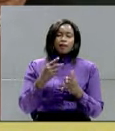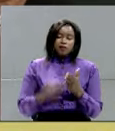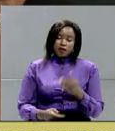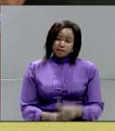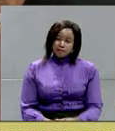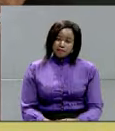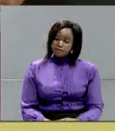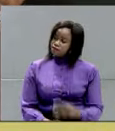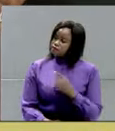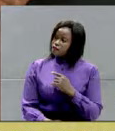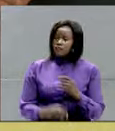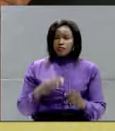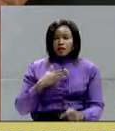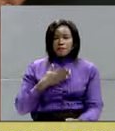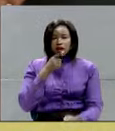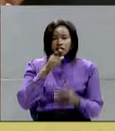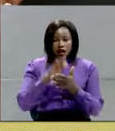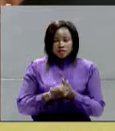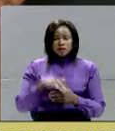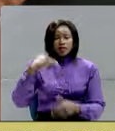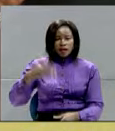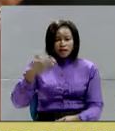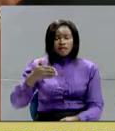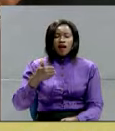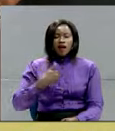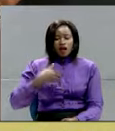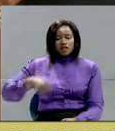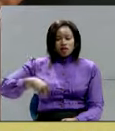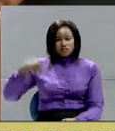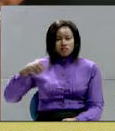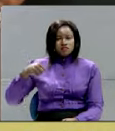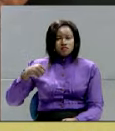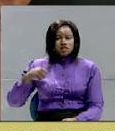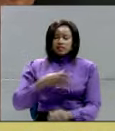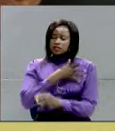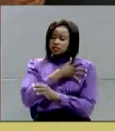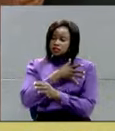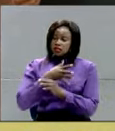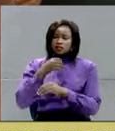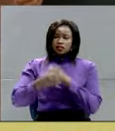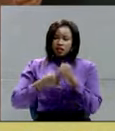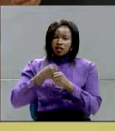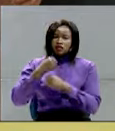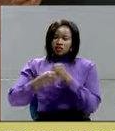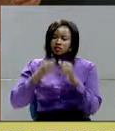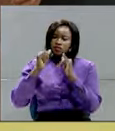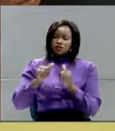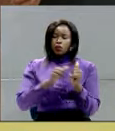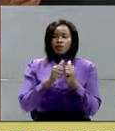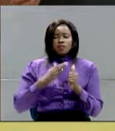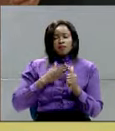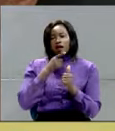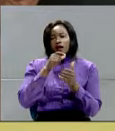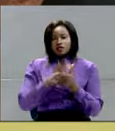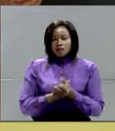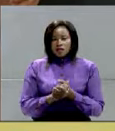to have a briefcase that for the last several years I've been staying with him.